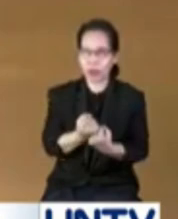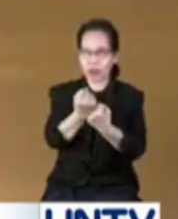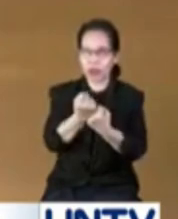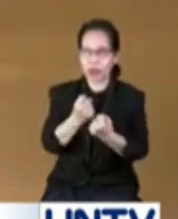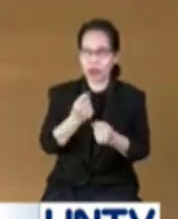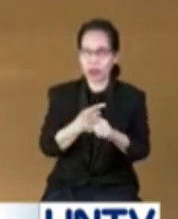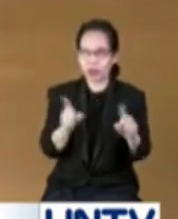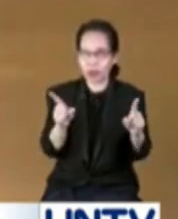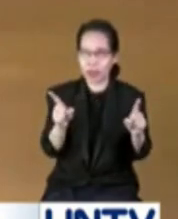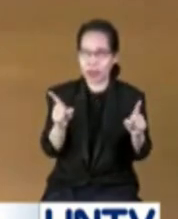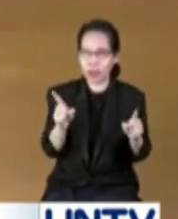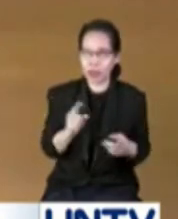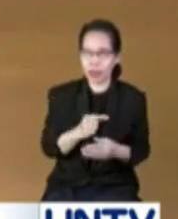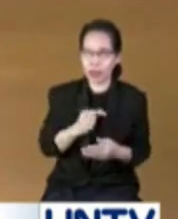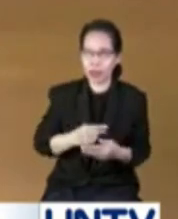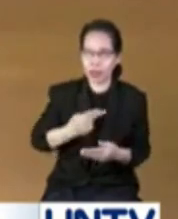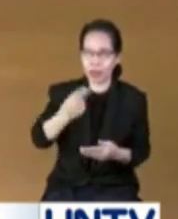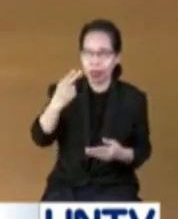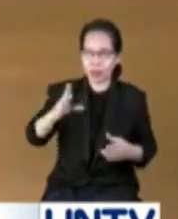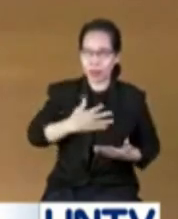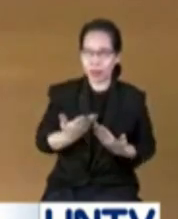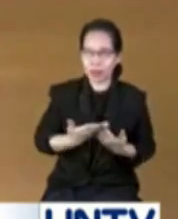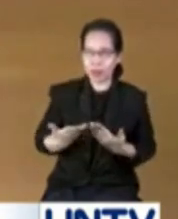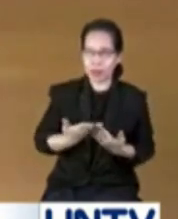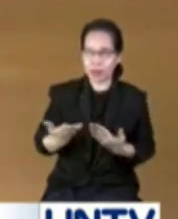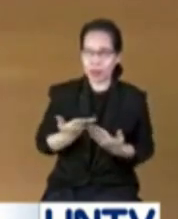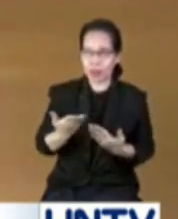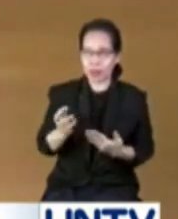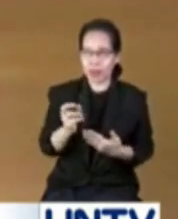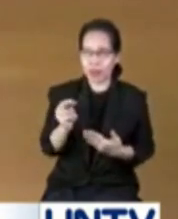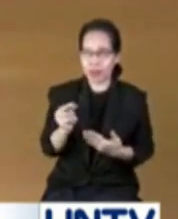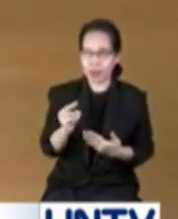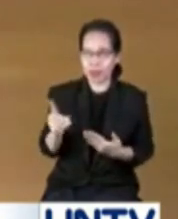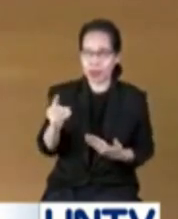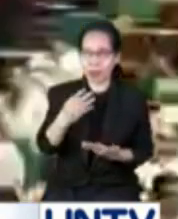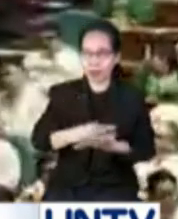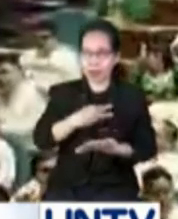upgraded facilities and R&D funding.